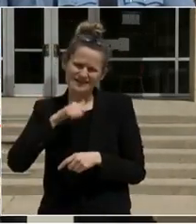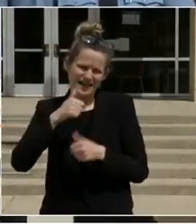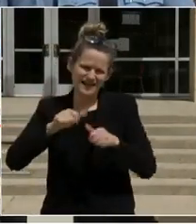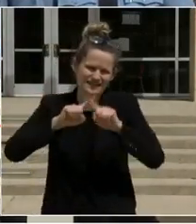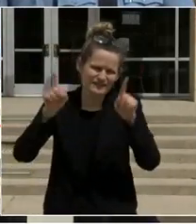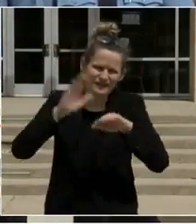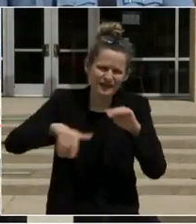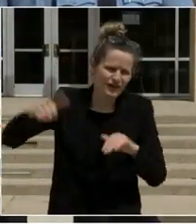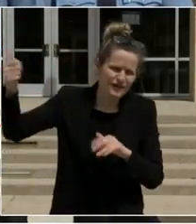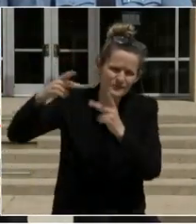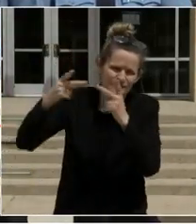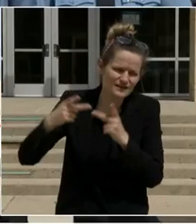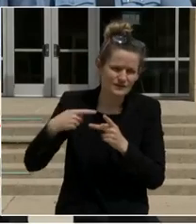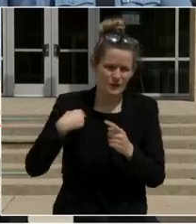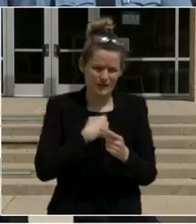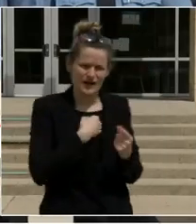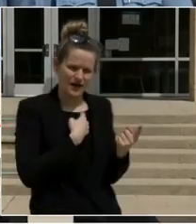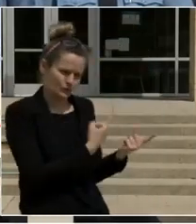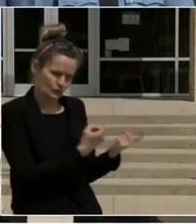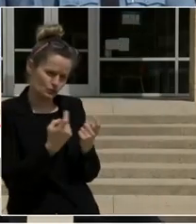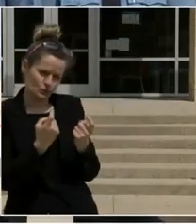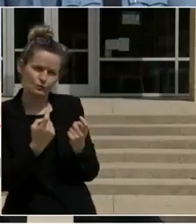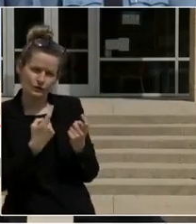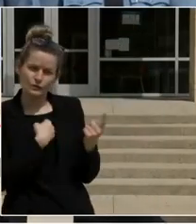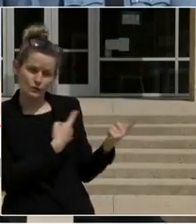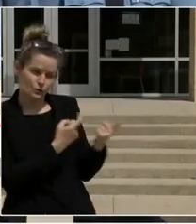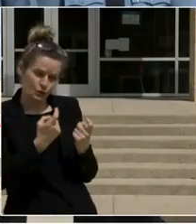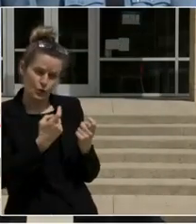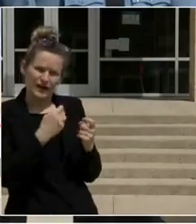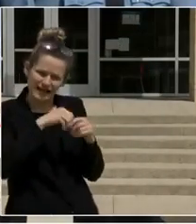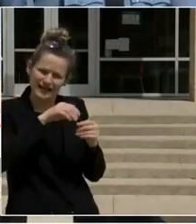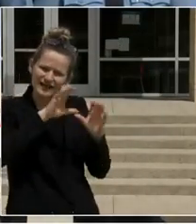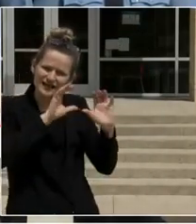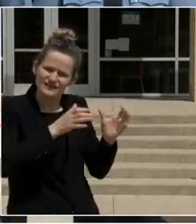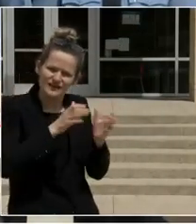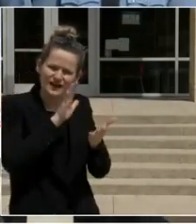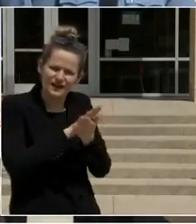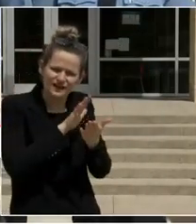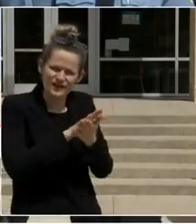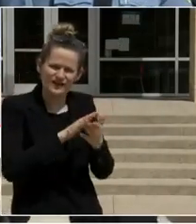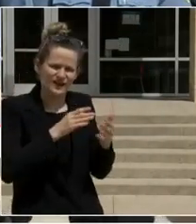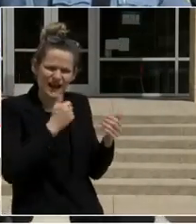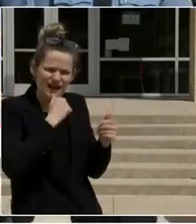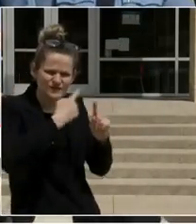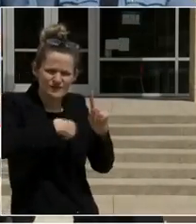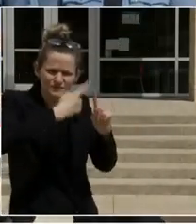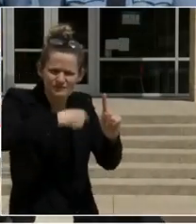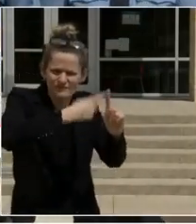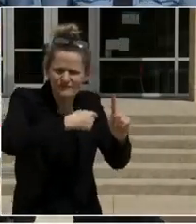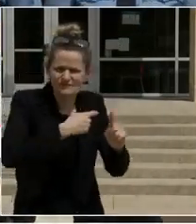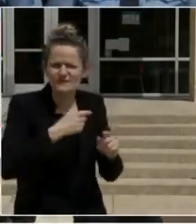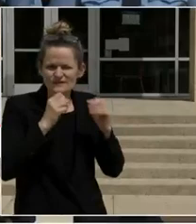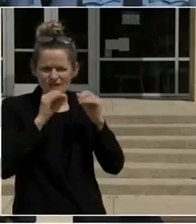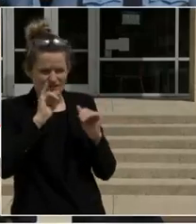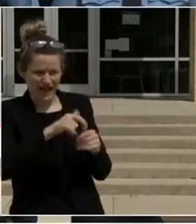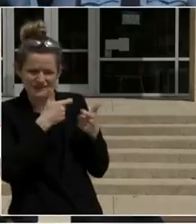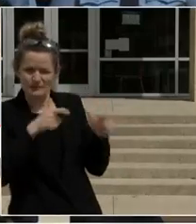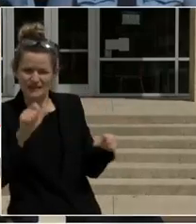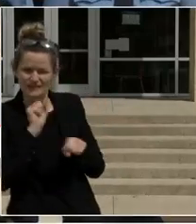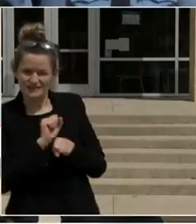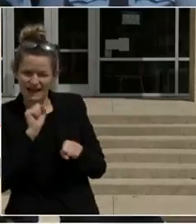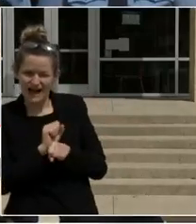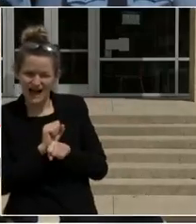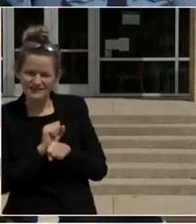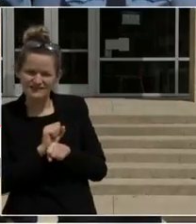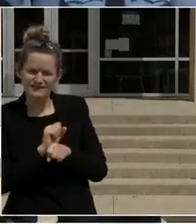class in the academy every month. That is an incredible task to do that. People come into this profession. Some people leave